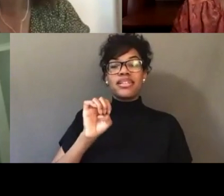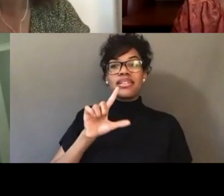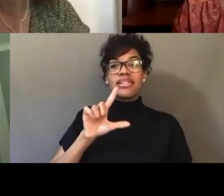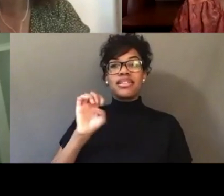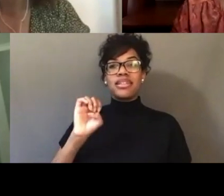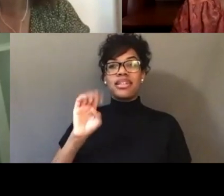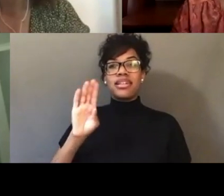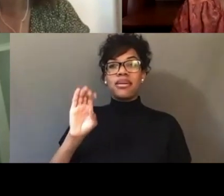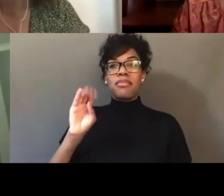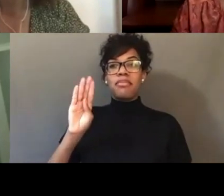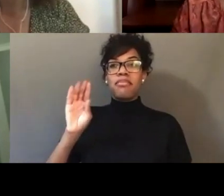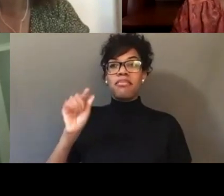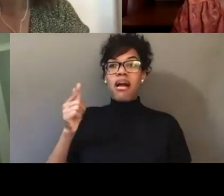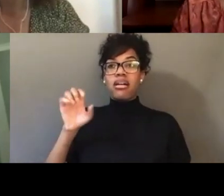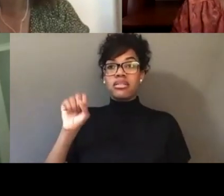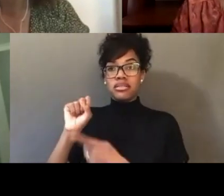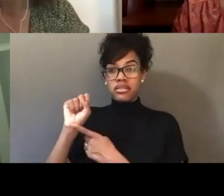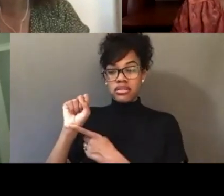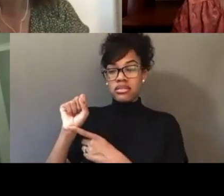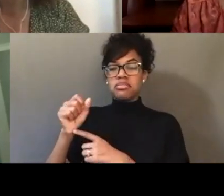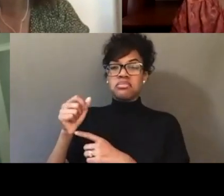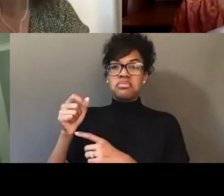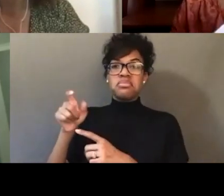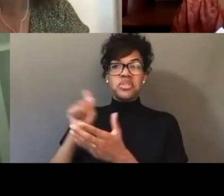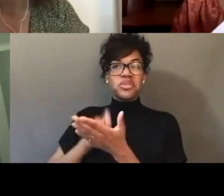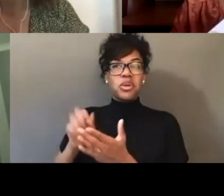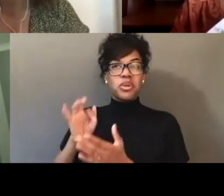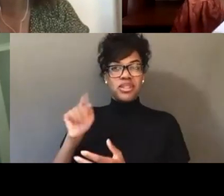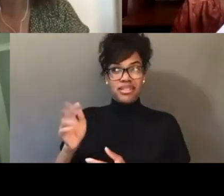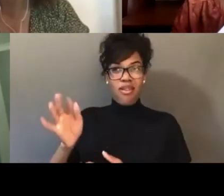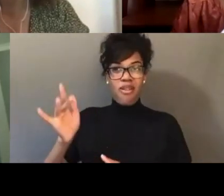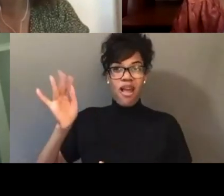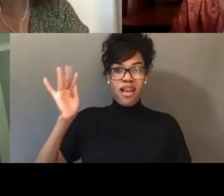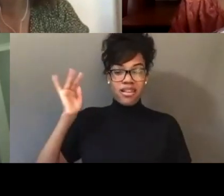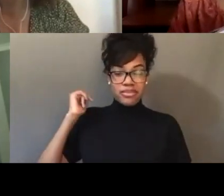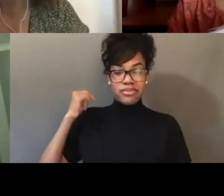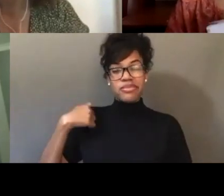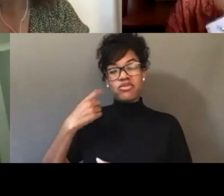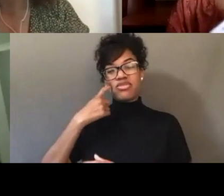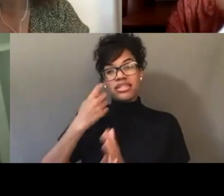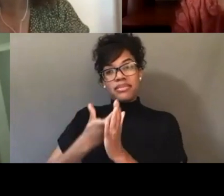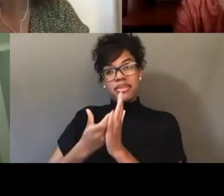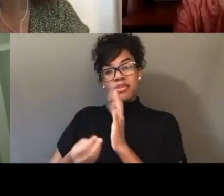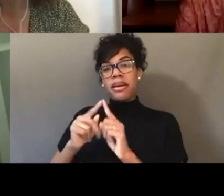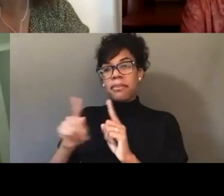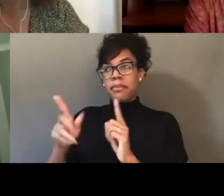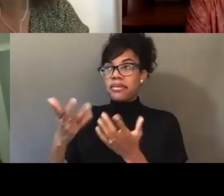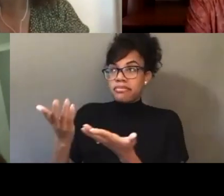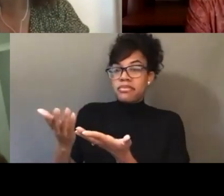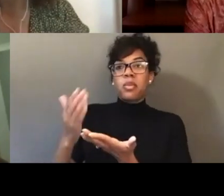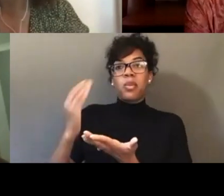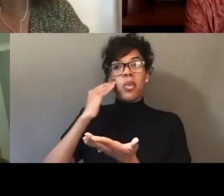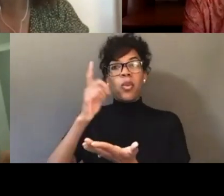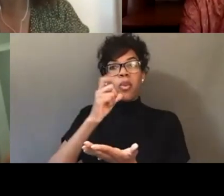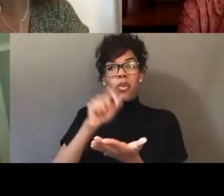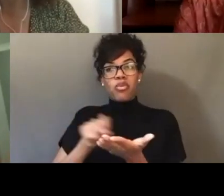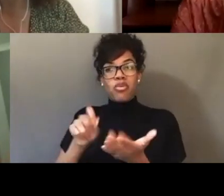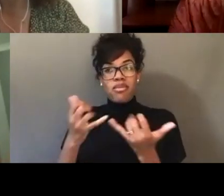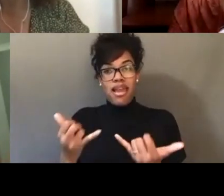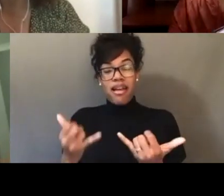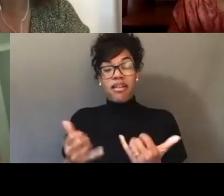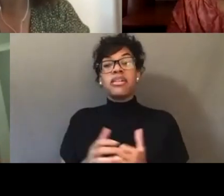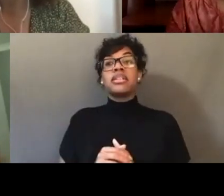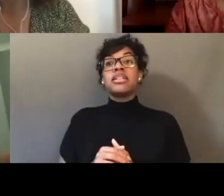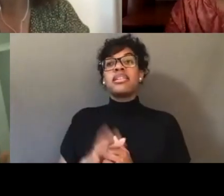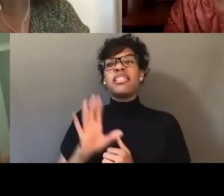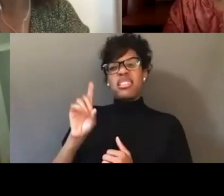us. But this was a founding document for us because when we came together, we had to ensure, if you